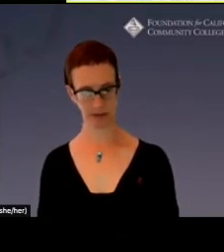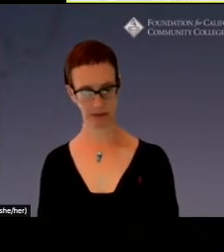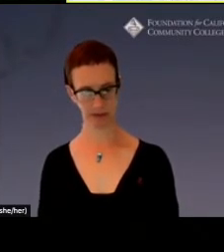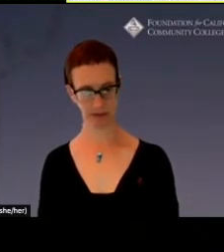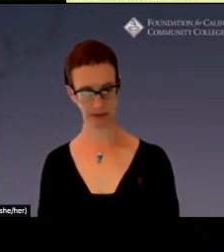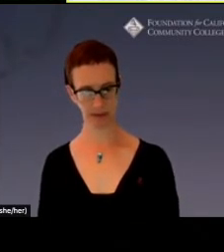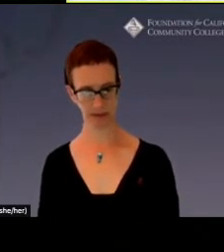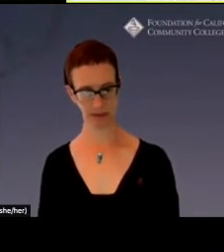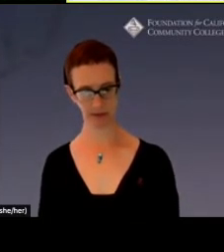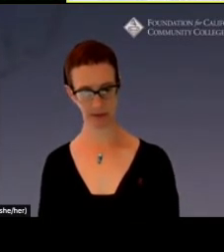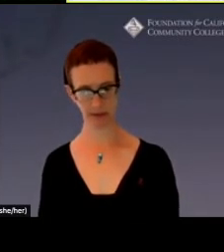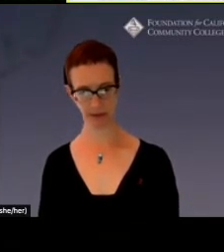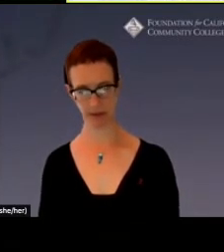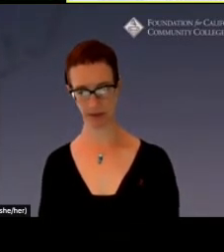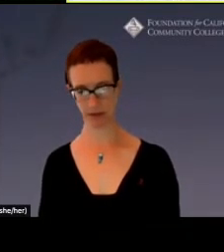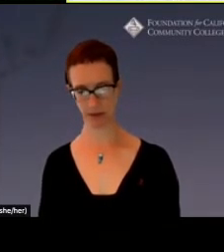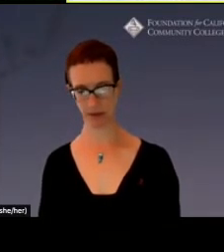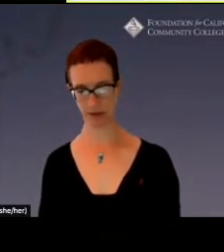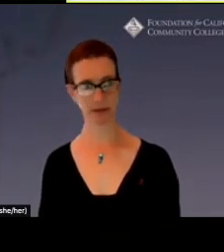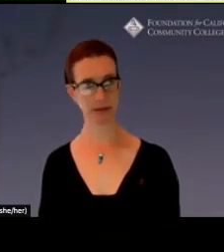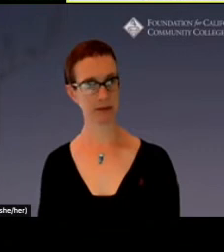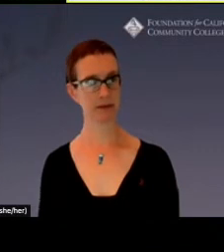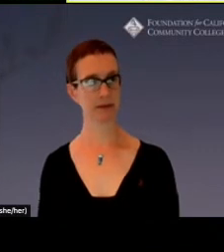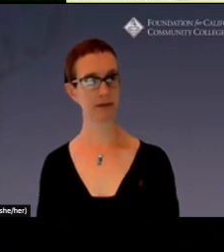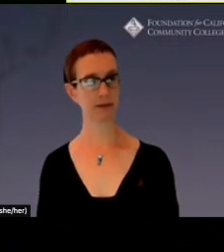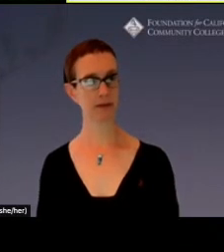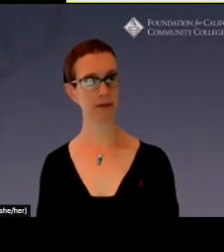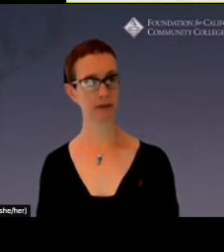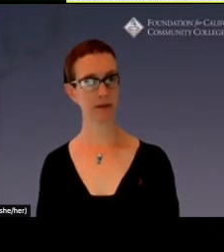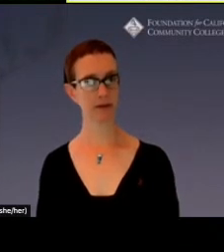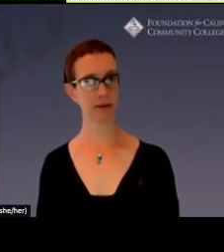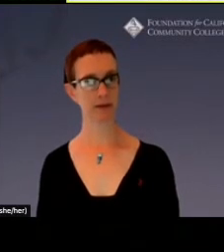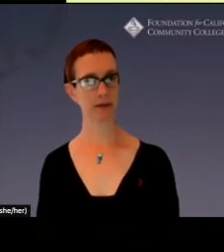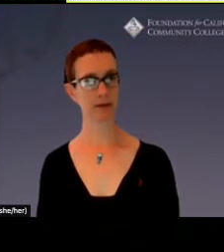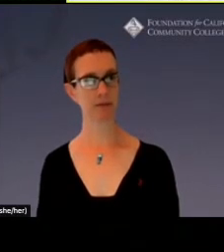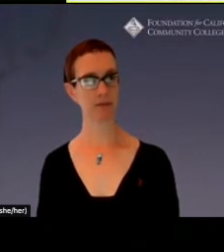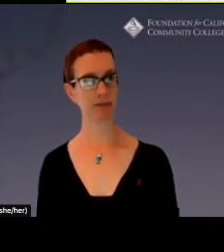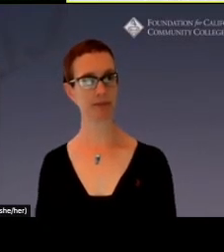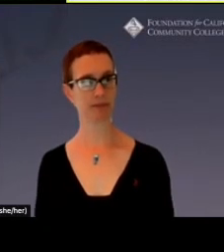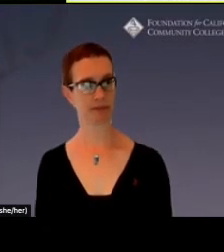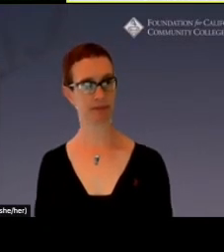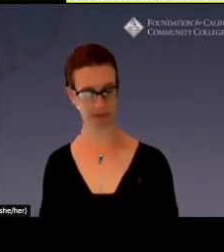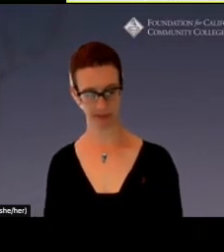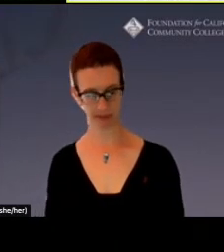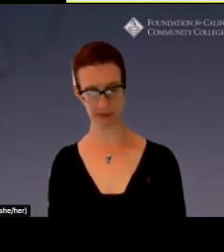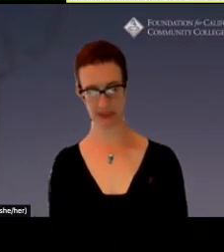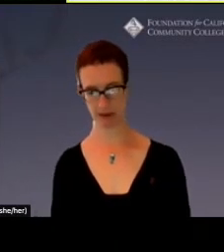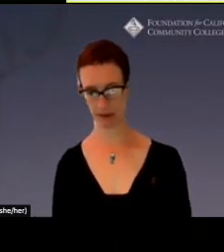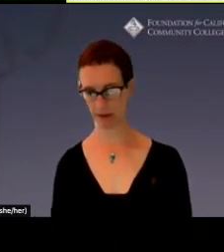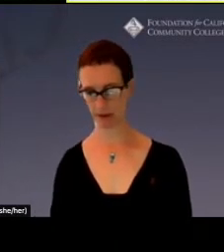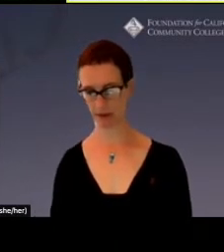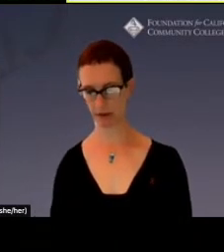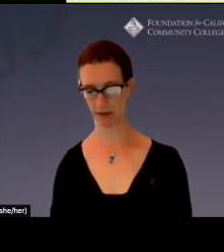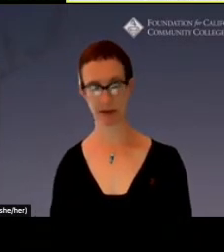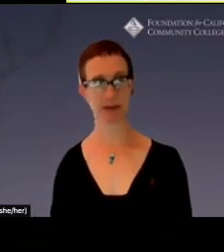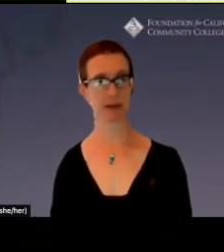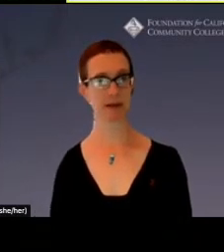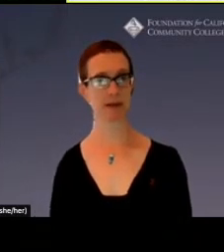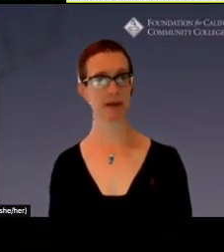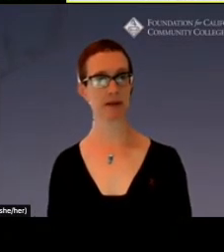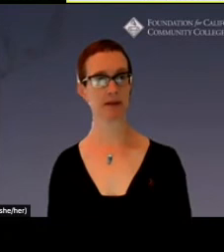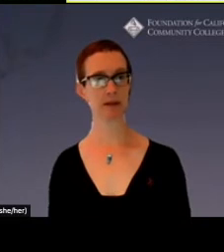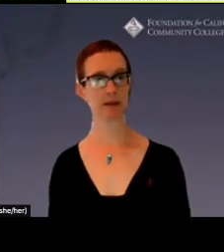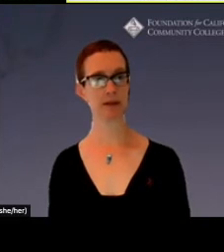who you're going to be serving. So you'll need to work within your collaborative to define that. And there'll be a lot more guidance in